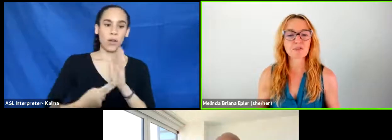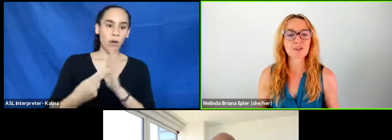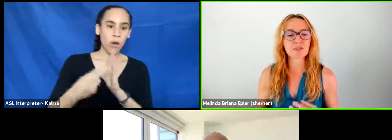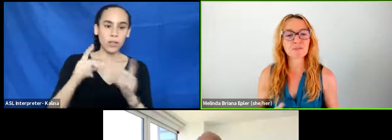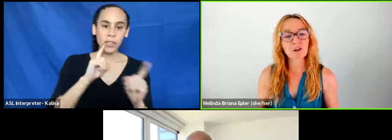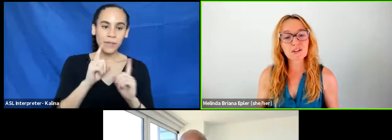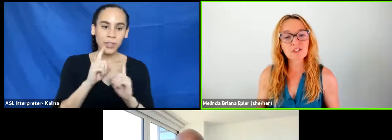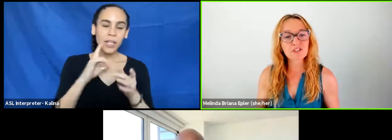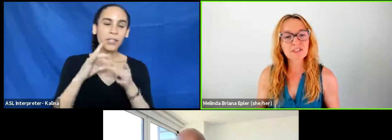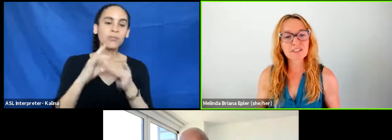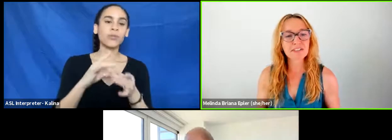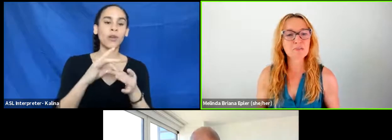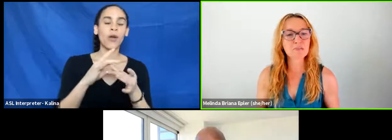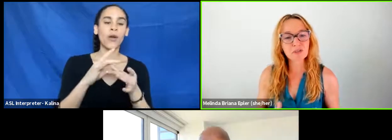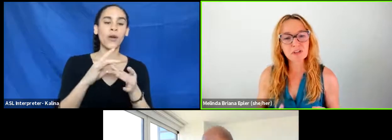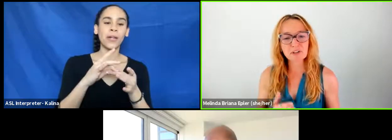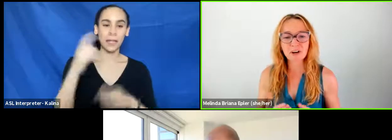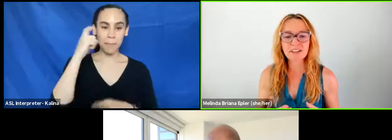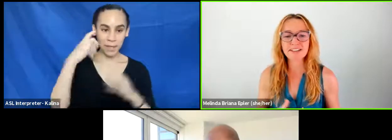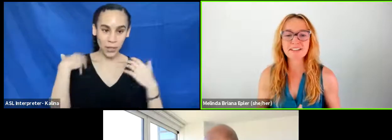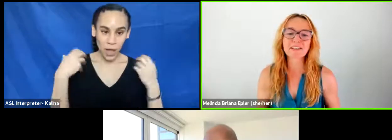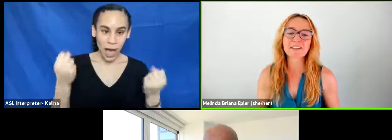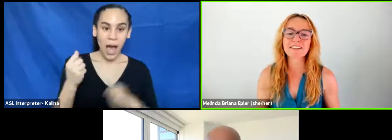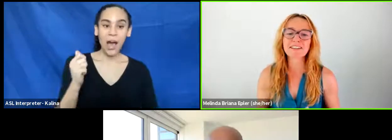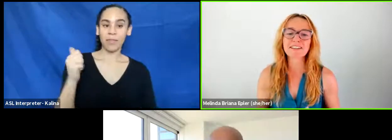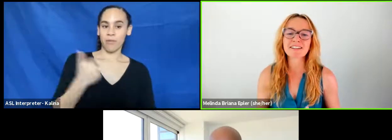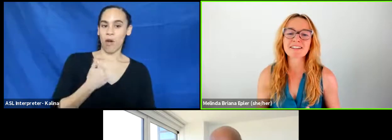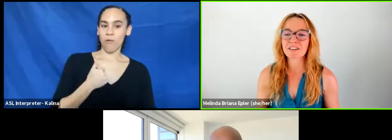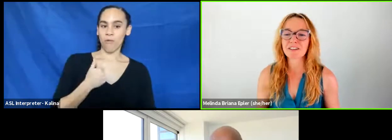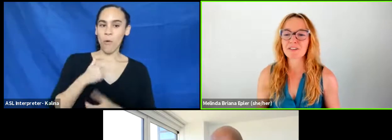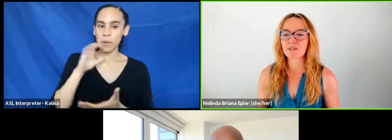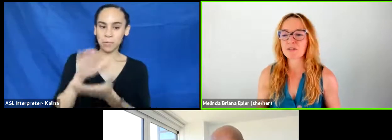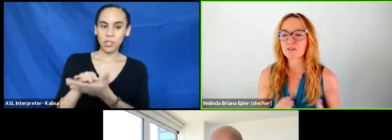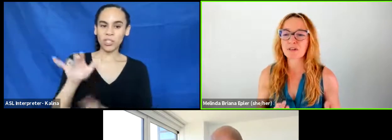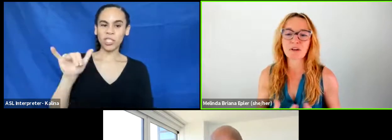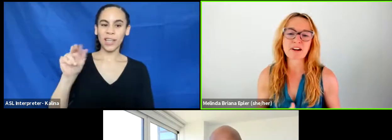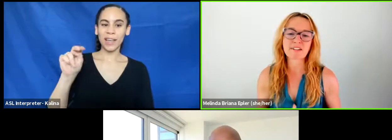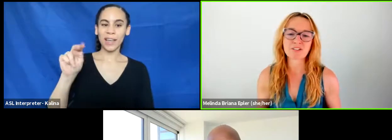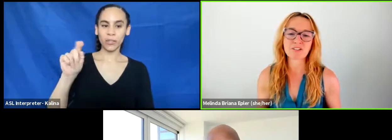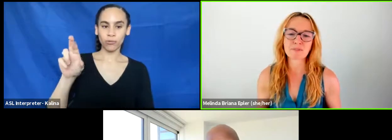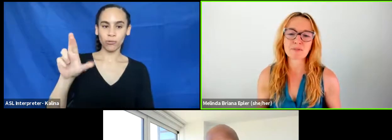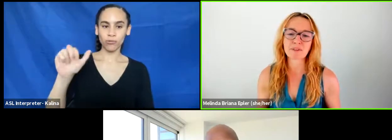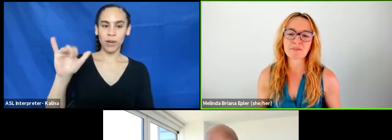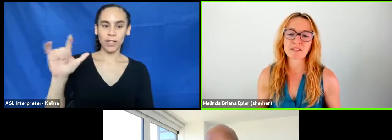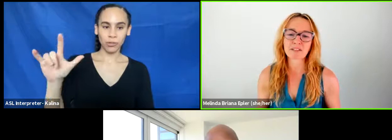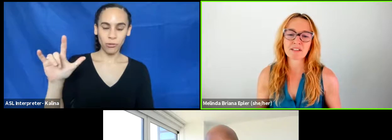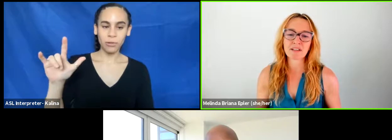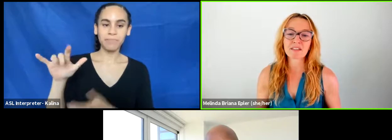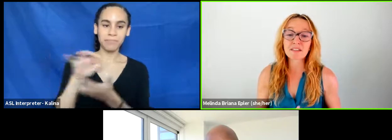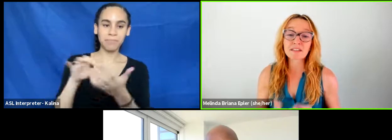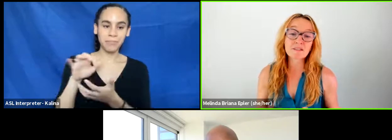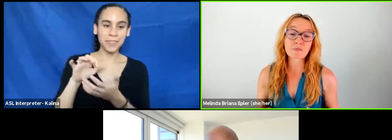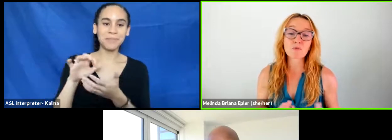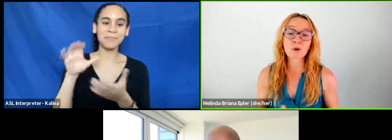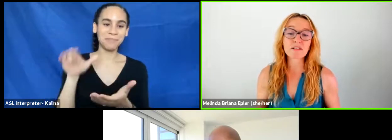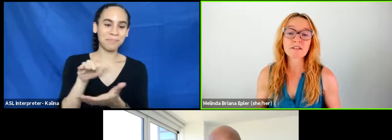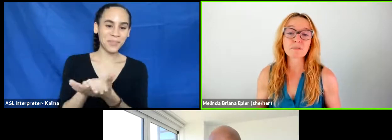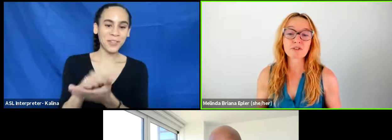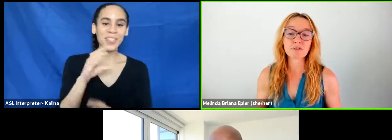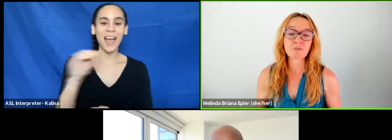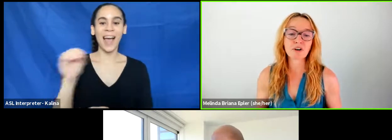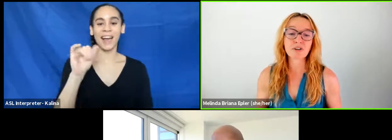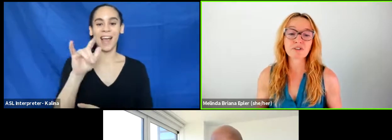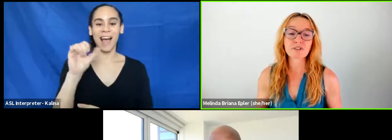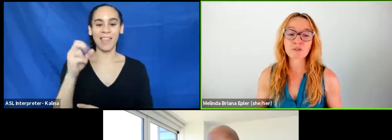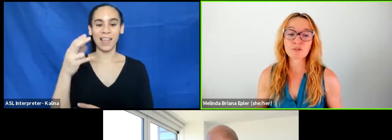own interracial marriage, some motorcycle riding in there, and of course, we'll talk about allyship as well. And then Wayne is